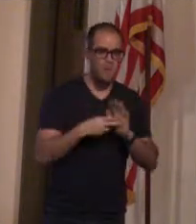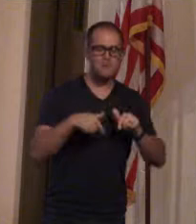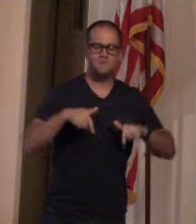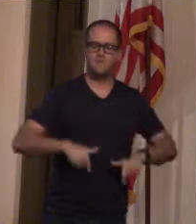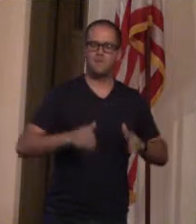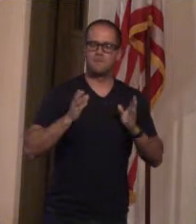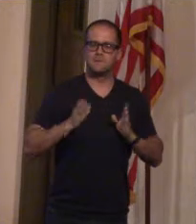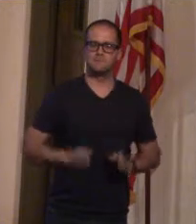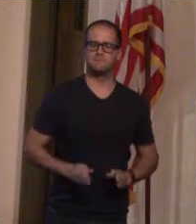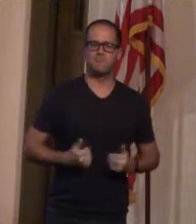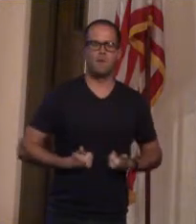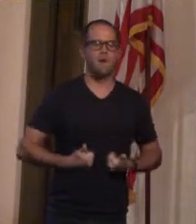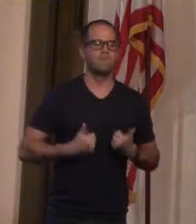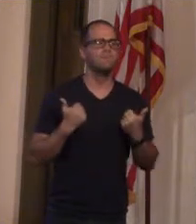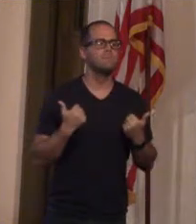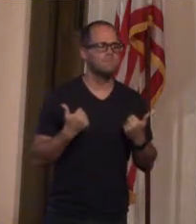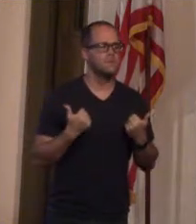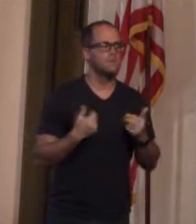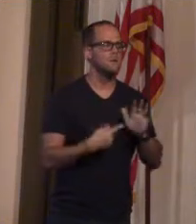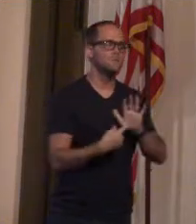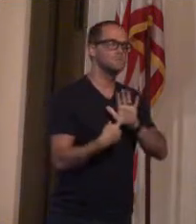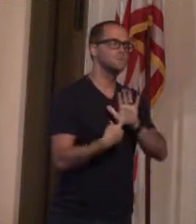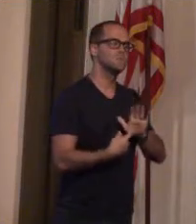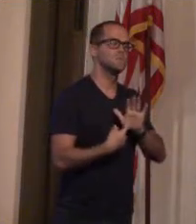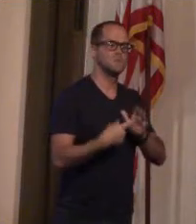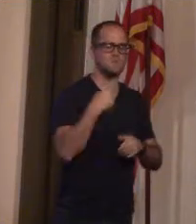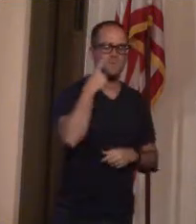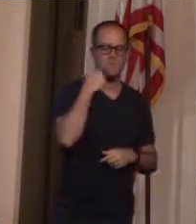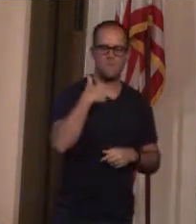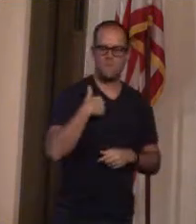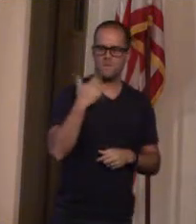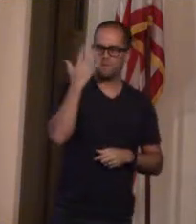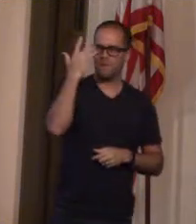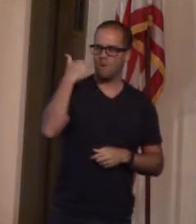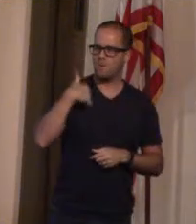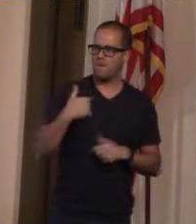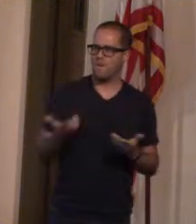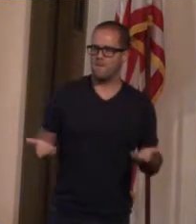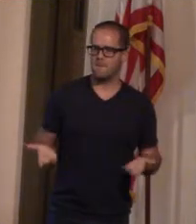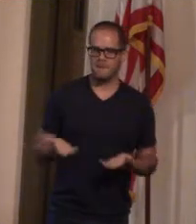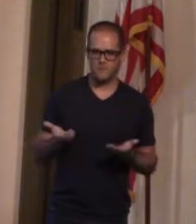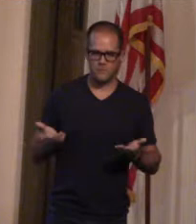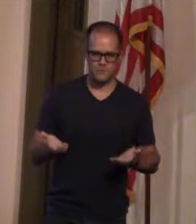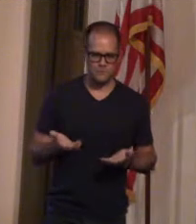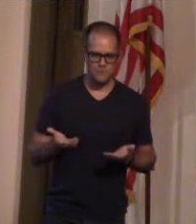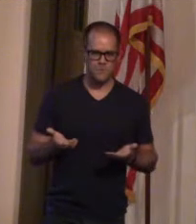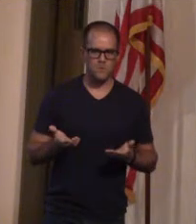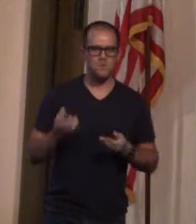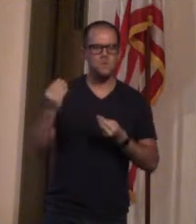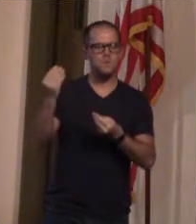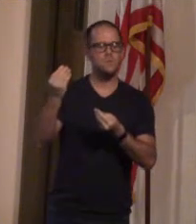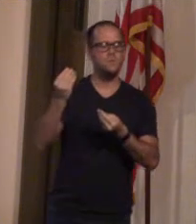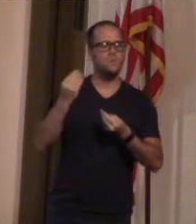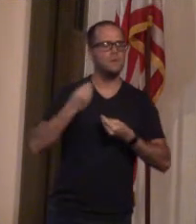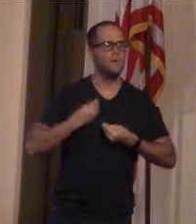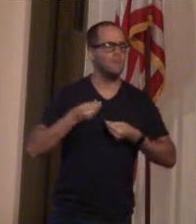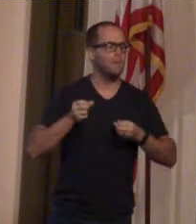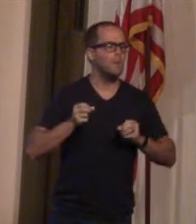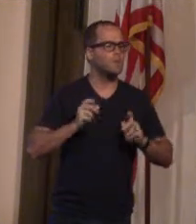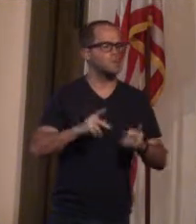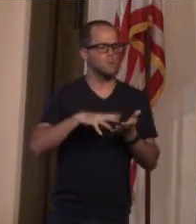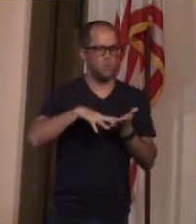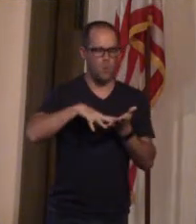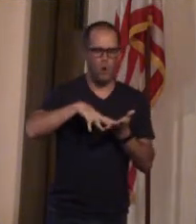the microphone, right? One of the things that I believe is the purpose of this human life is